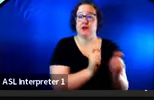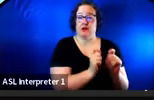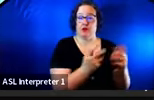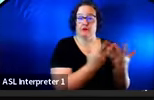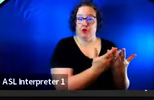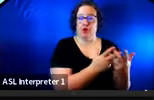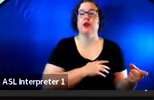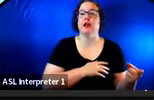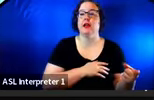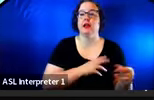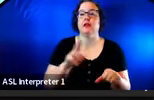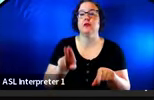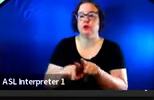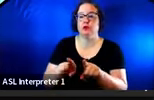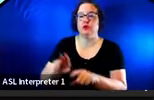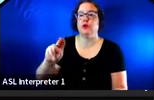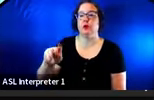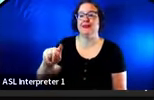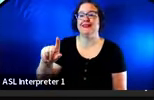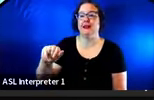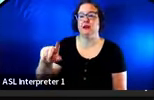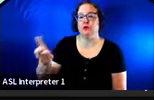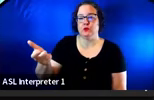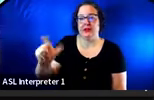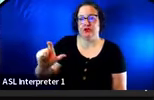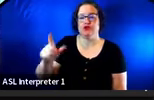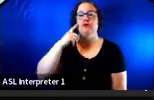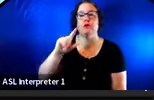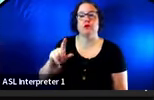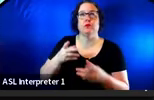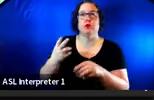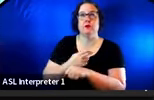does work on the Nintendo Switch through a converter.